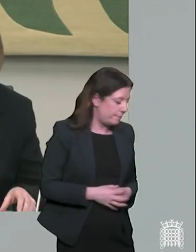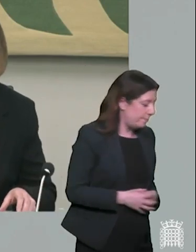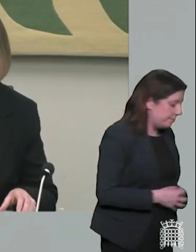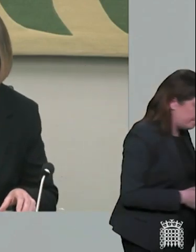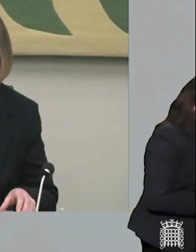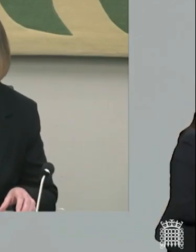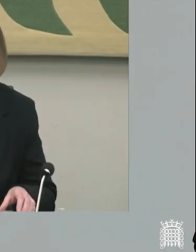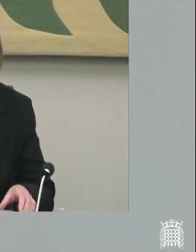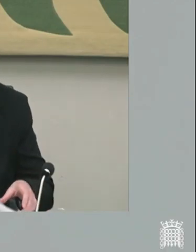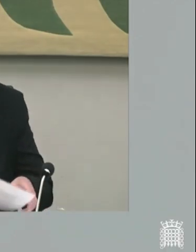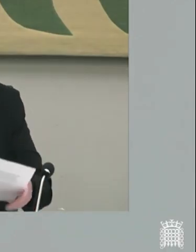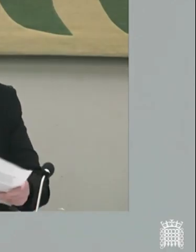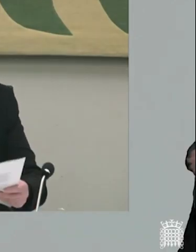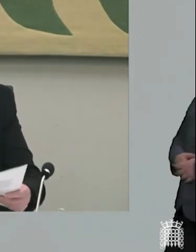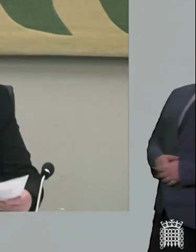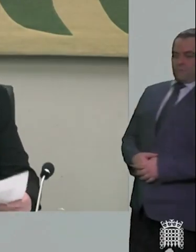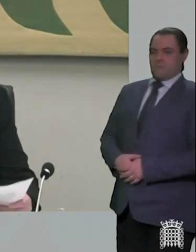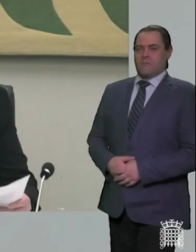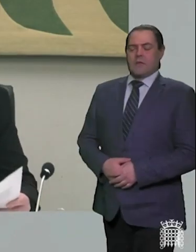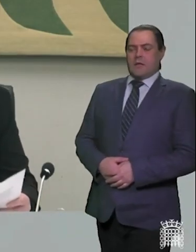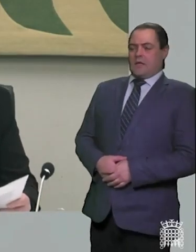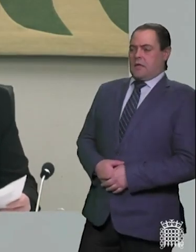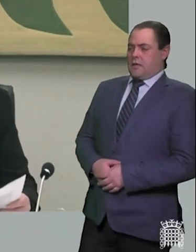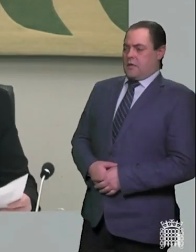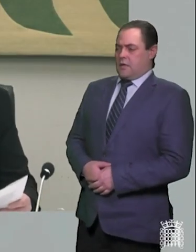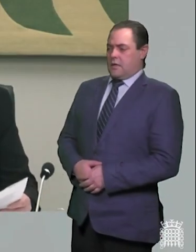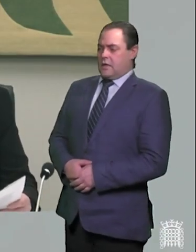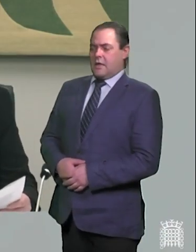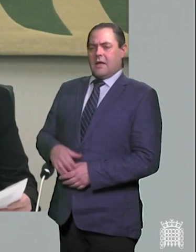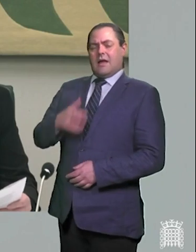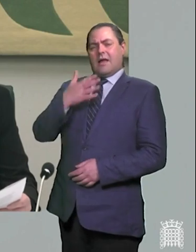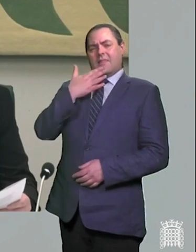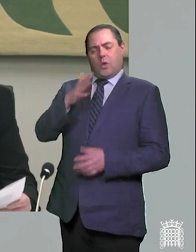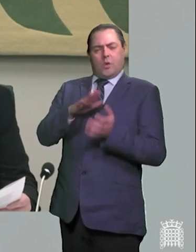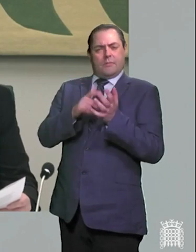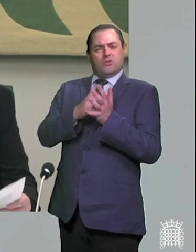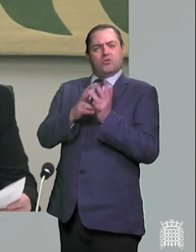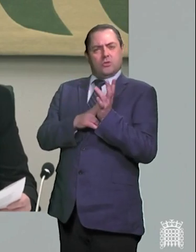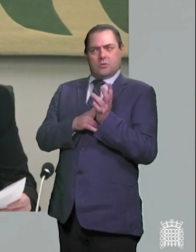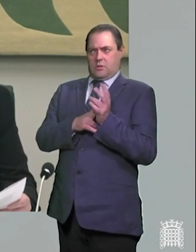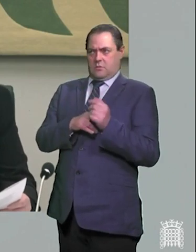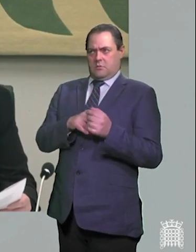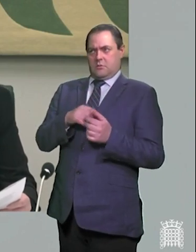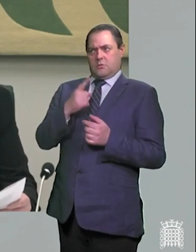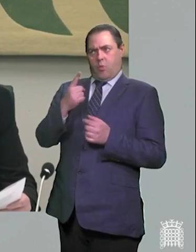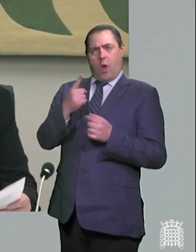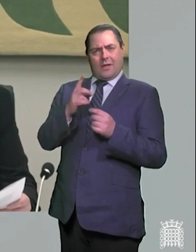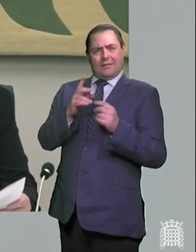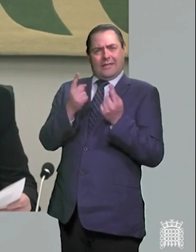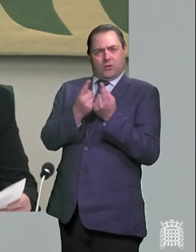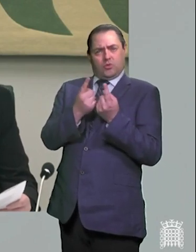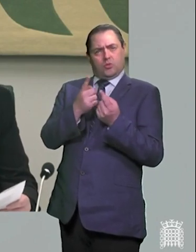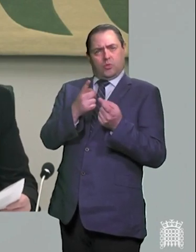Thank you, Mr. Johnson. Before I turn to our questions, there's one issue that you raised, which your lawyers wrote to me